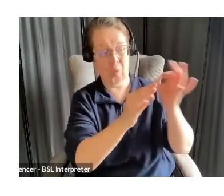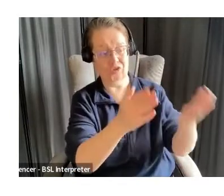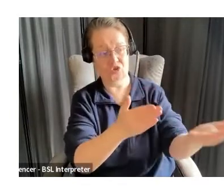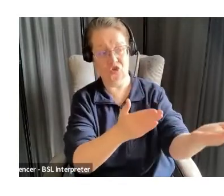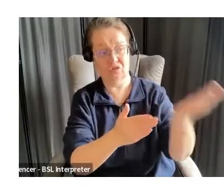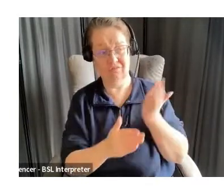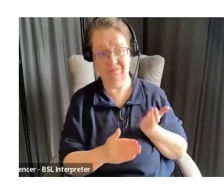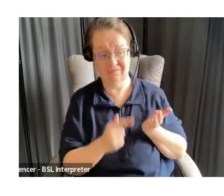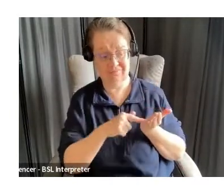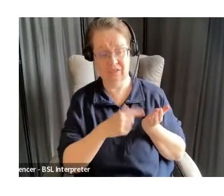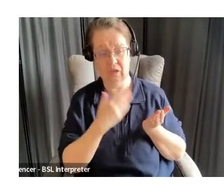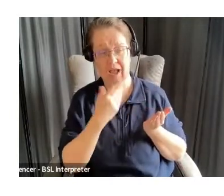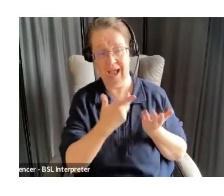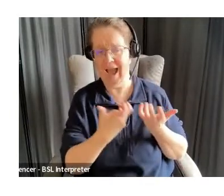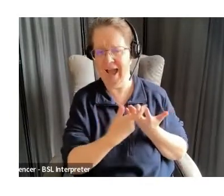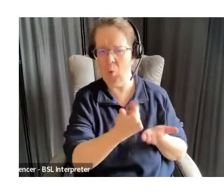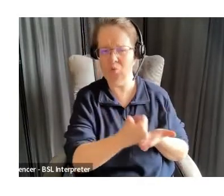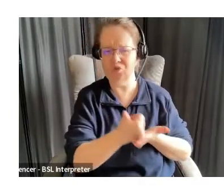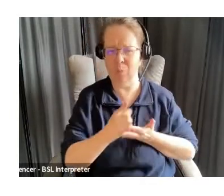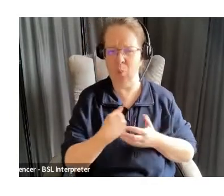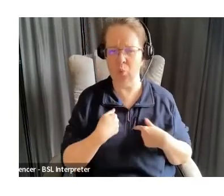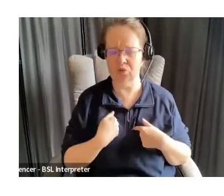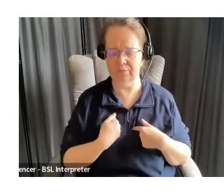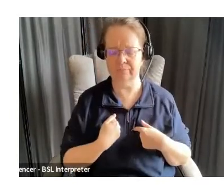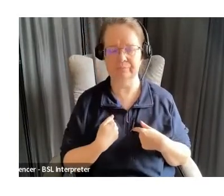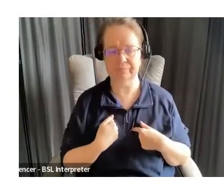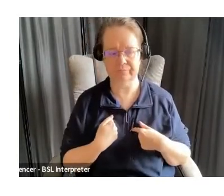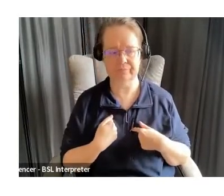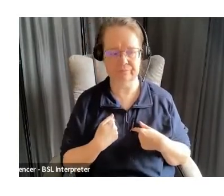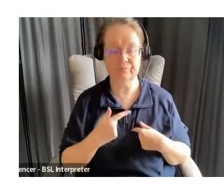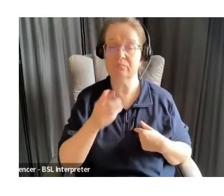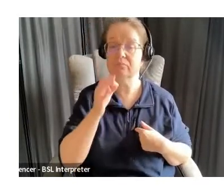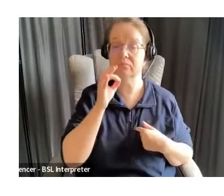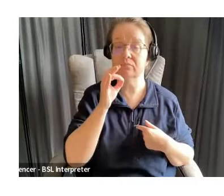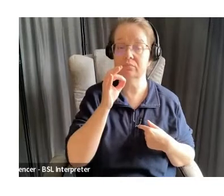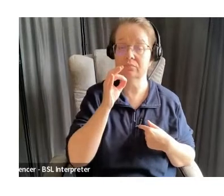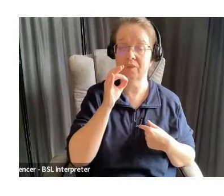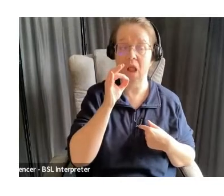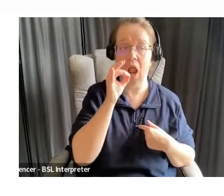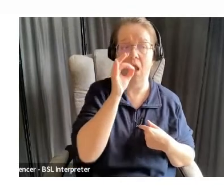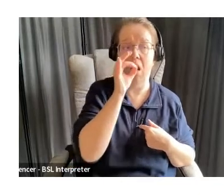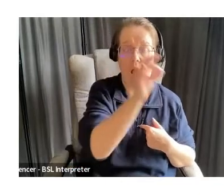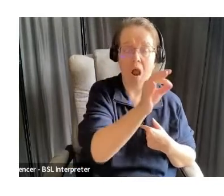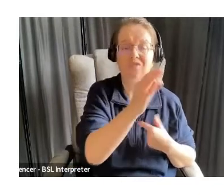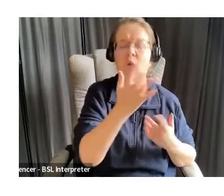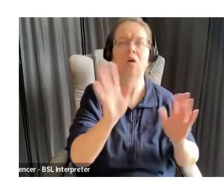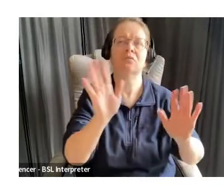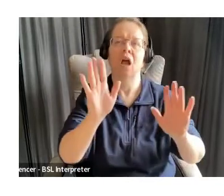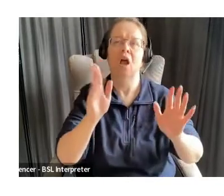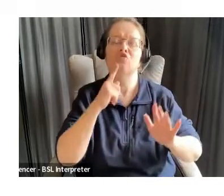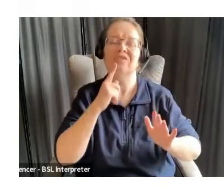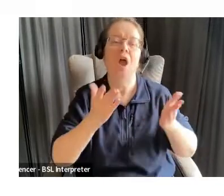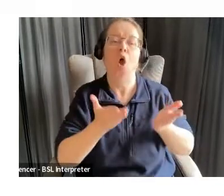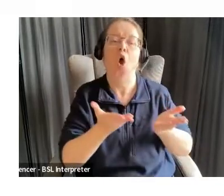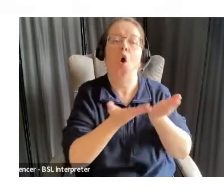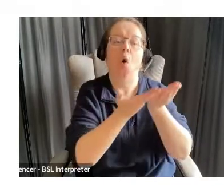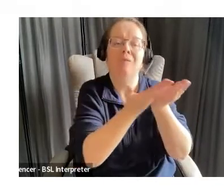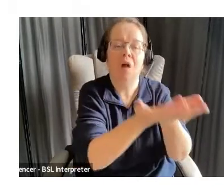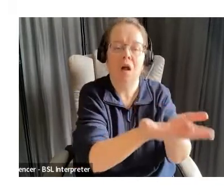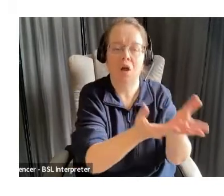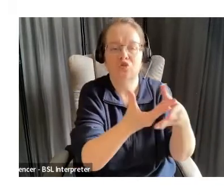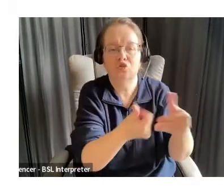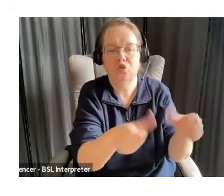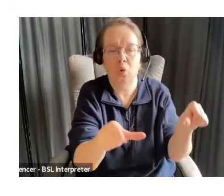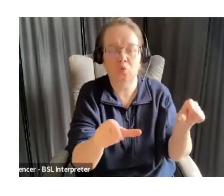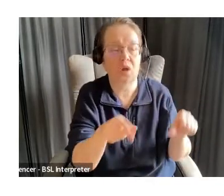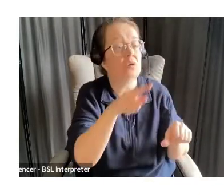might that best support you? Again, ask or offer, I should say, offer a solution and suggest